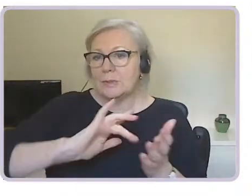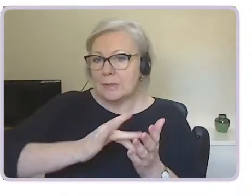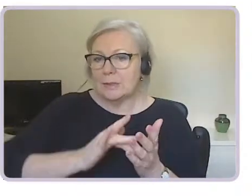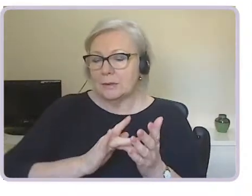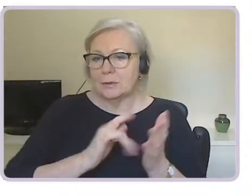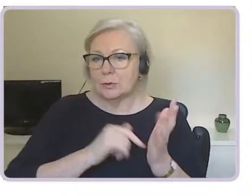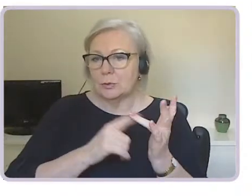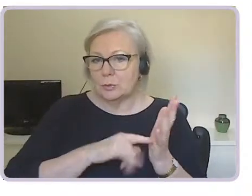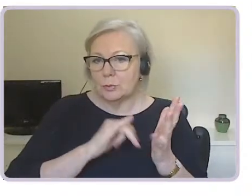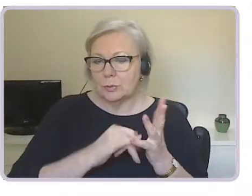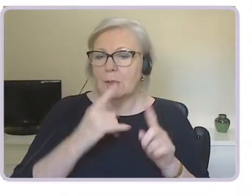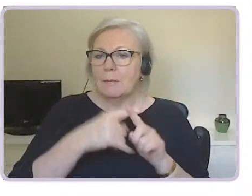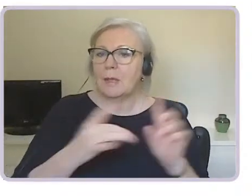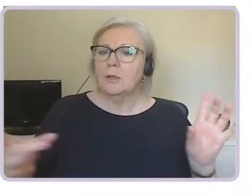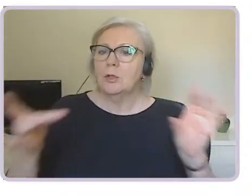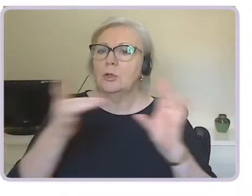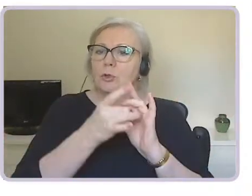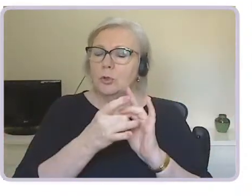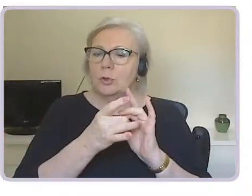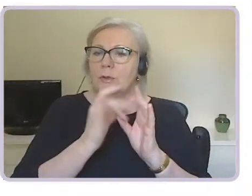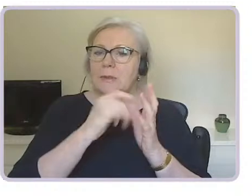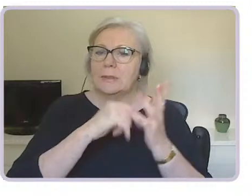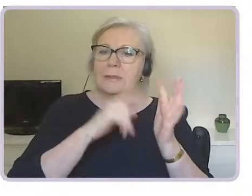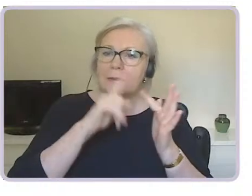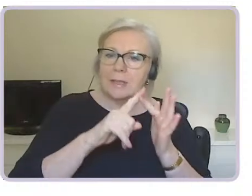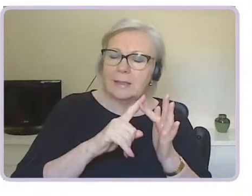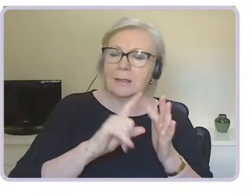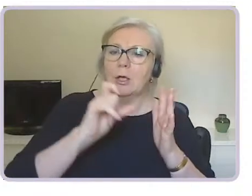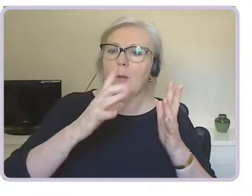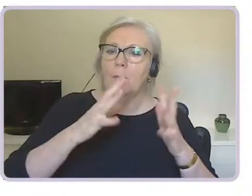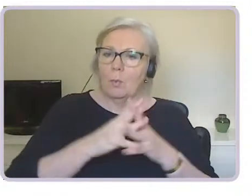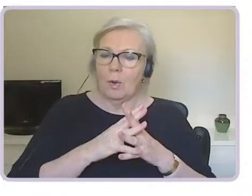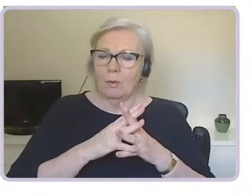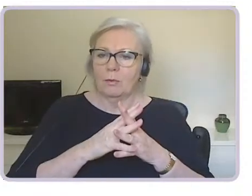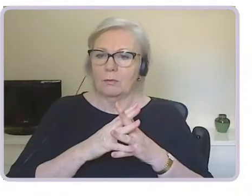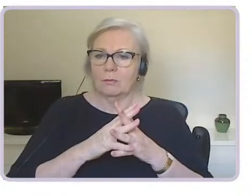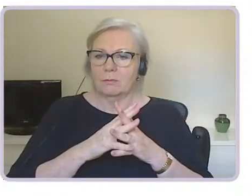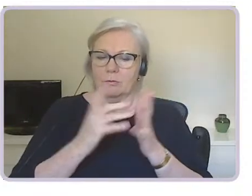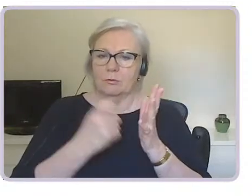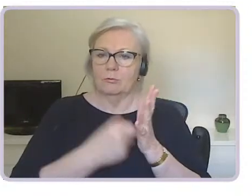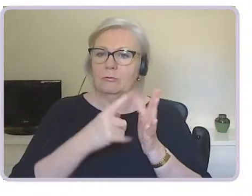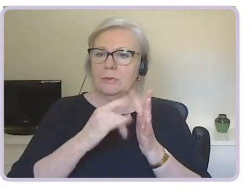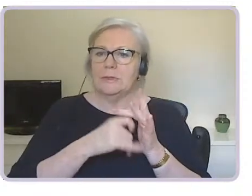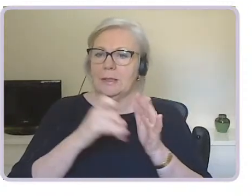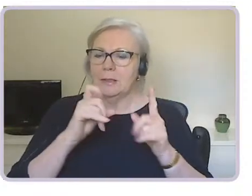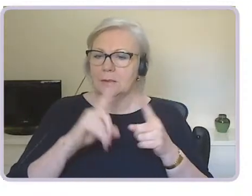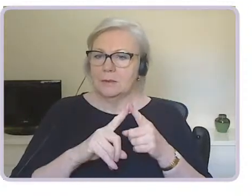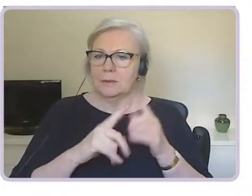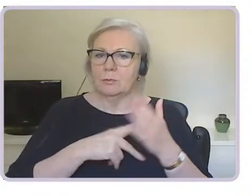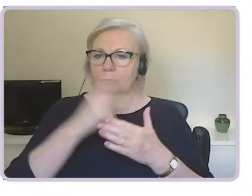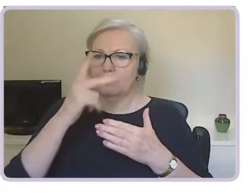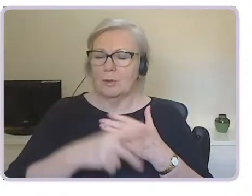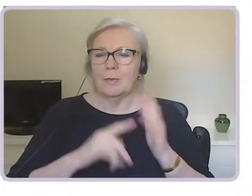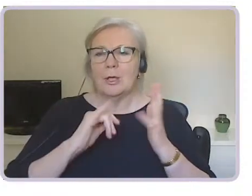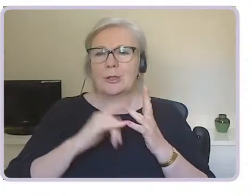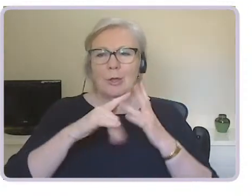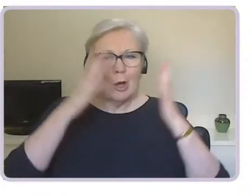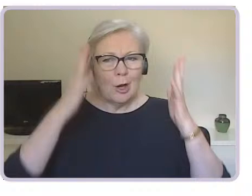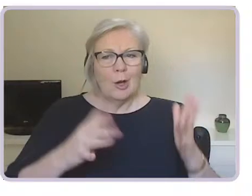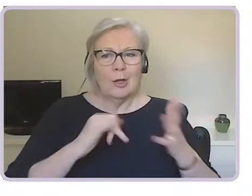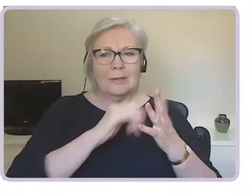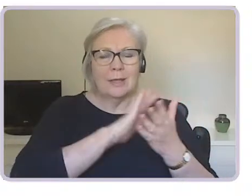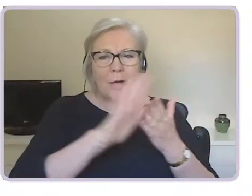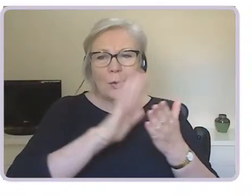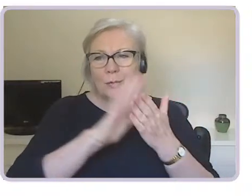and Commonwealth Natural Disaster Resilience Program funded them. A whole large cohort of multiple stakeholders from New South Wales have